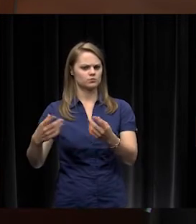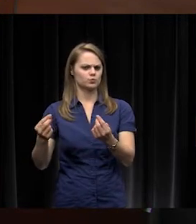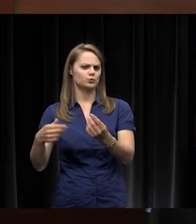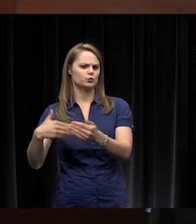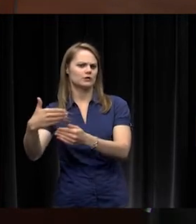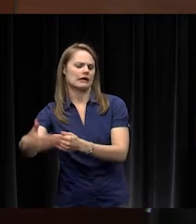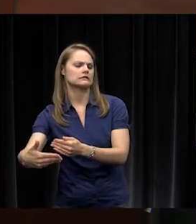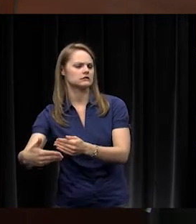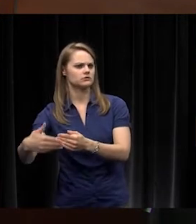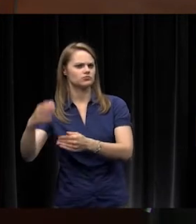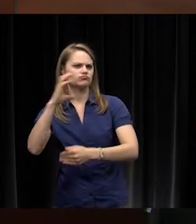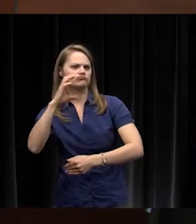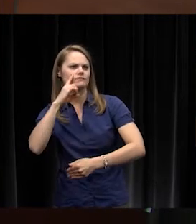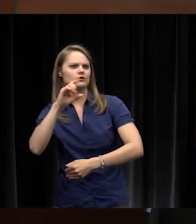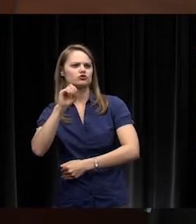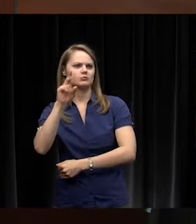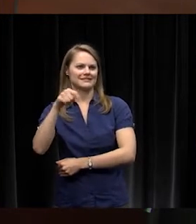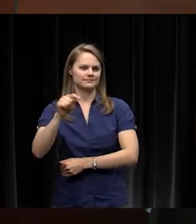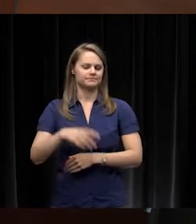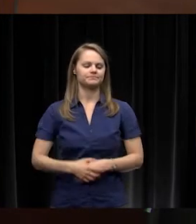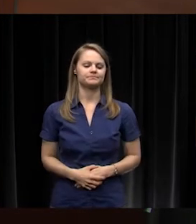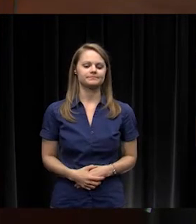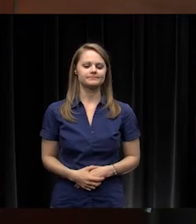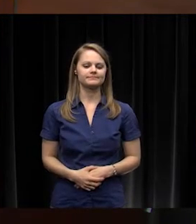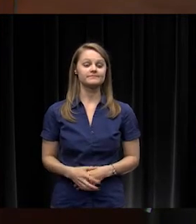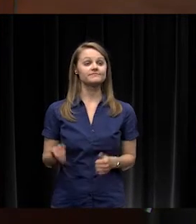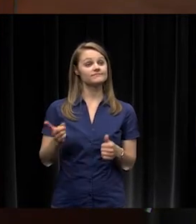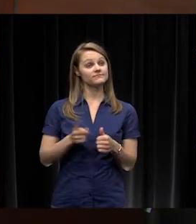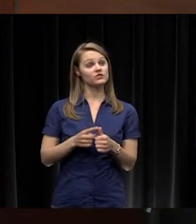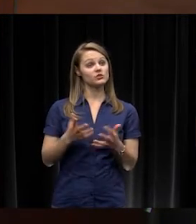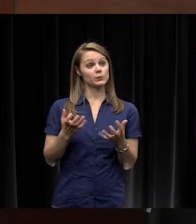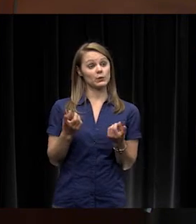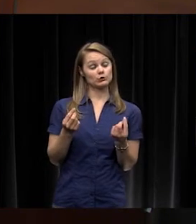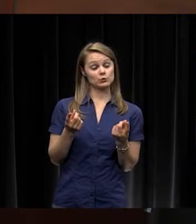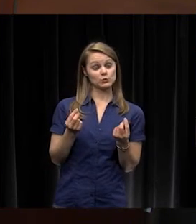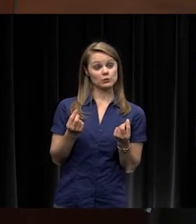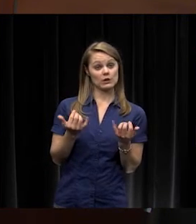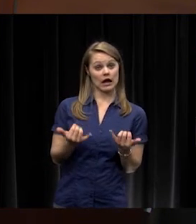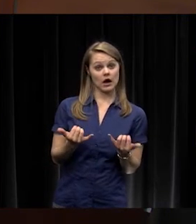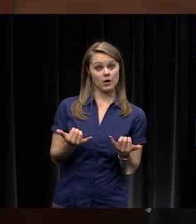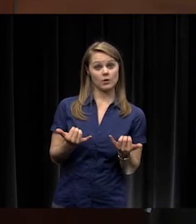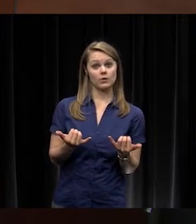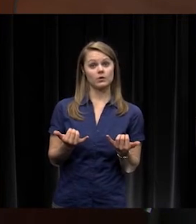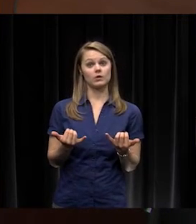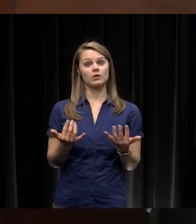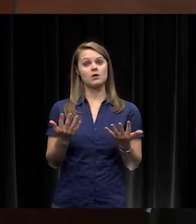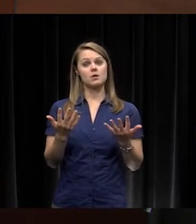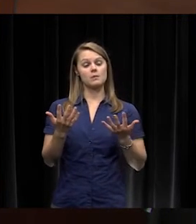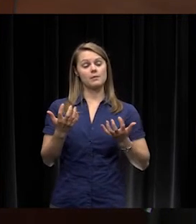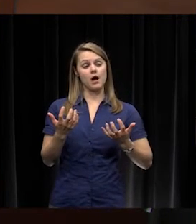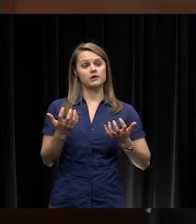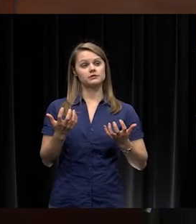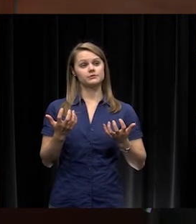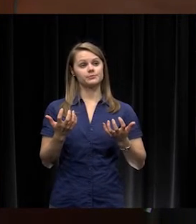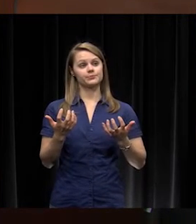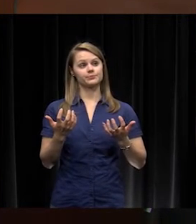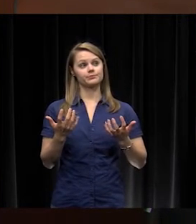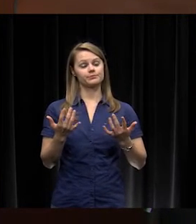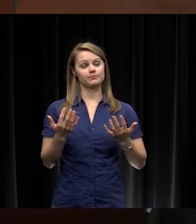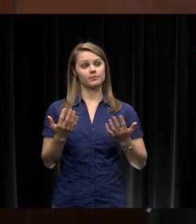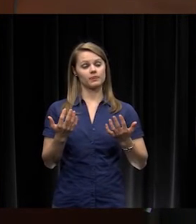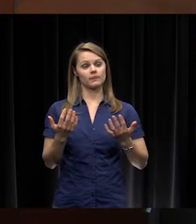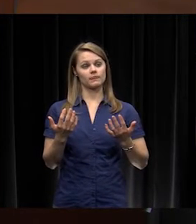superintendent, okay? So the first thing that we want to be able to do at this point then is we want to look at